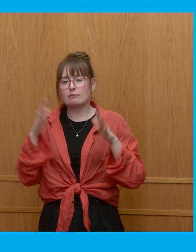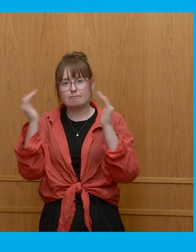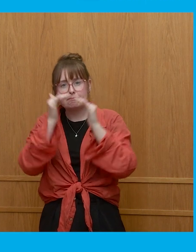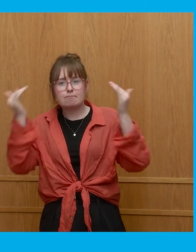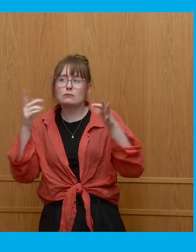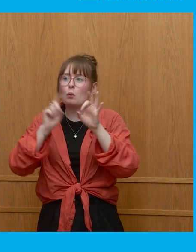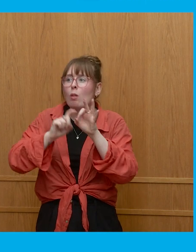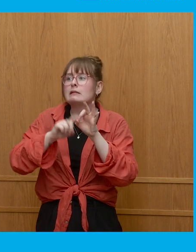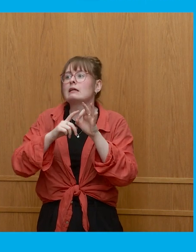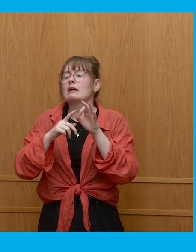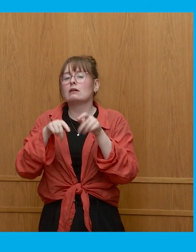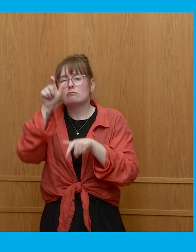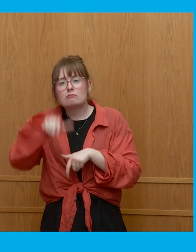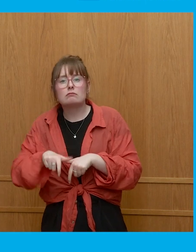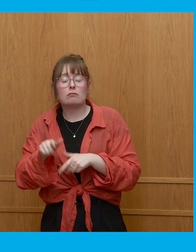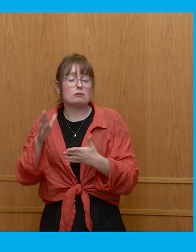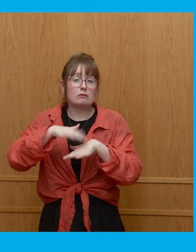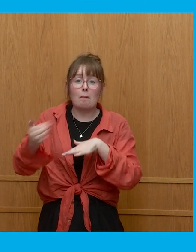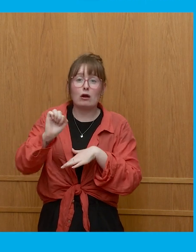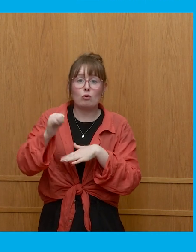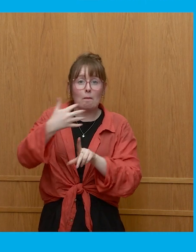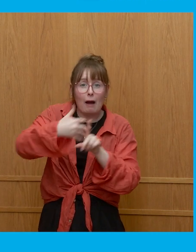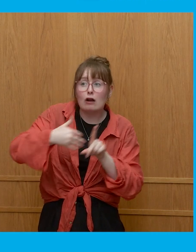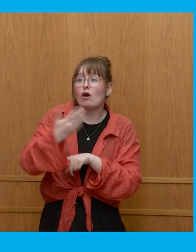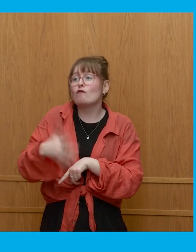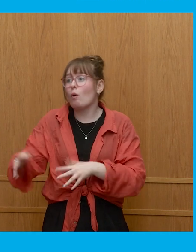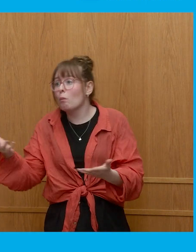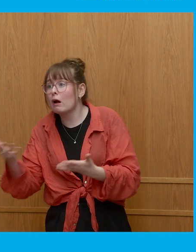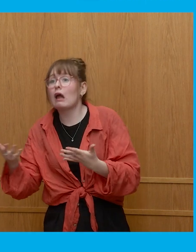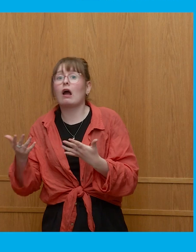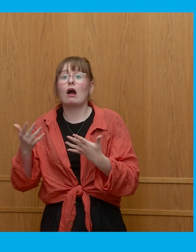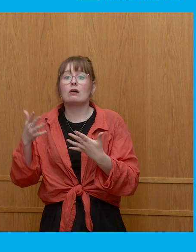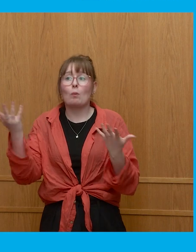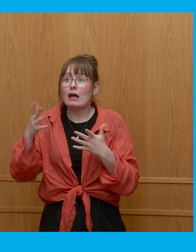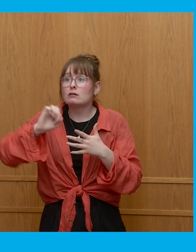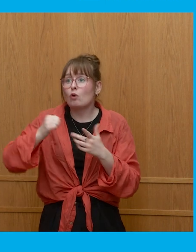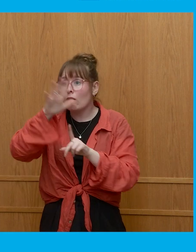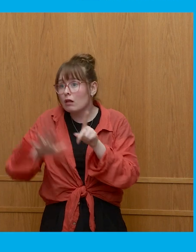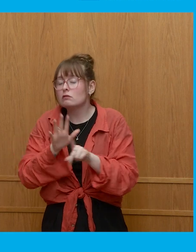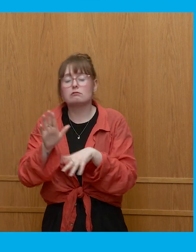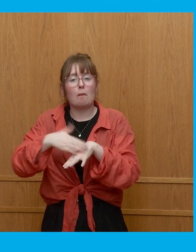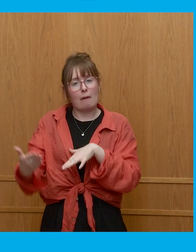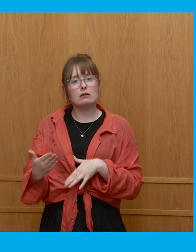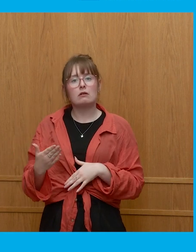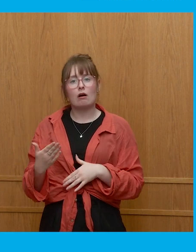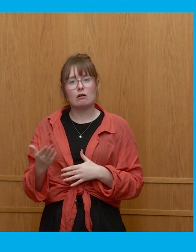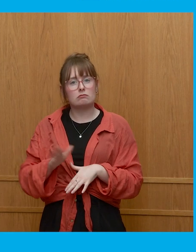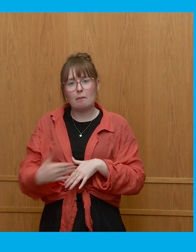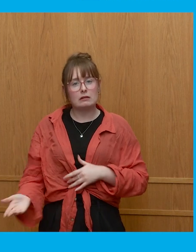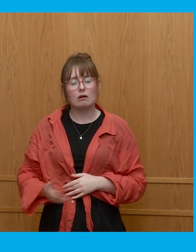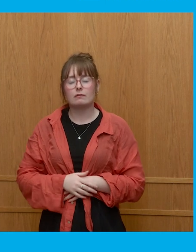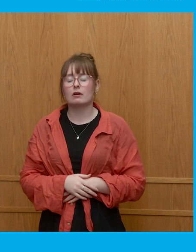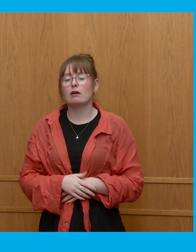a quality of candidate, whatever your background or wherever you come from or whatever part of Scotland you come from, who wants to be part of it. Yeah.